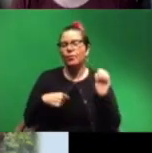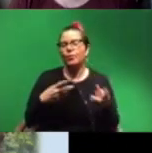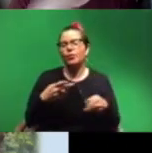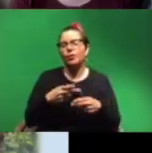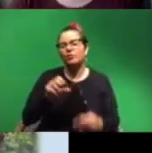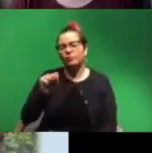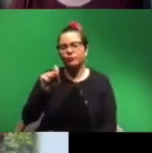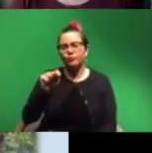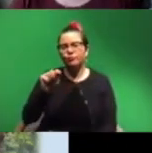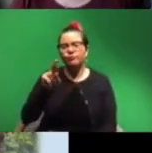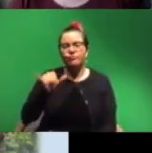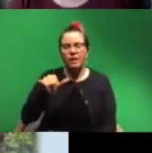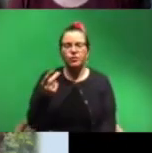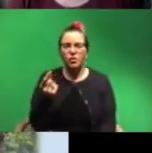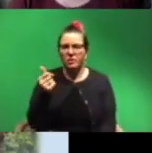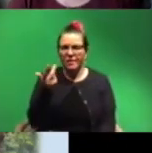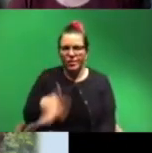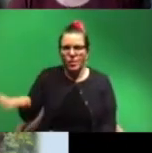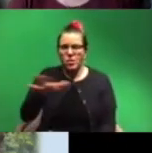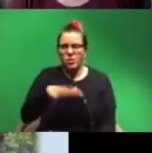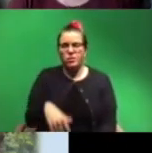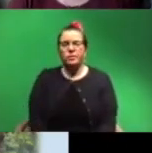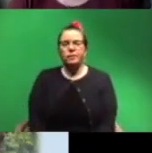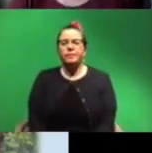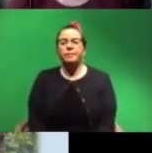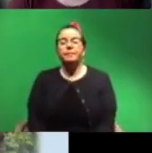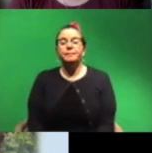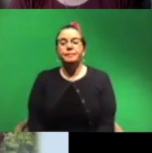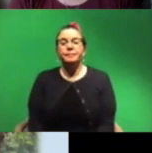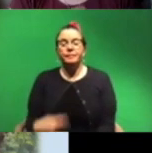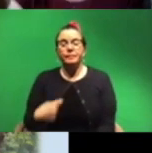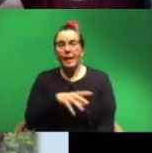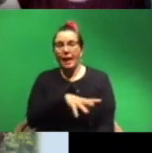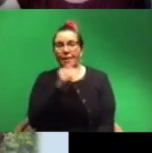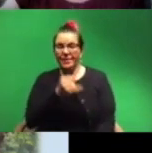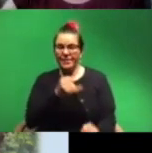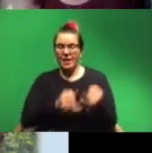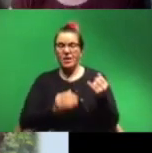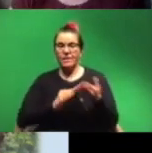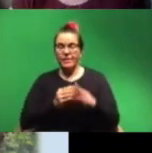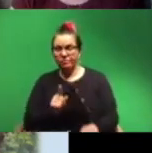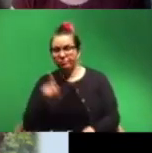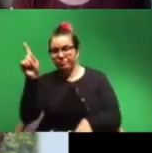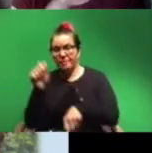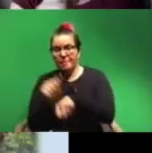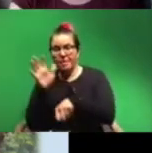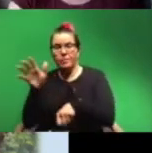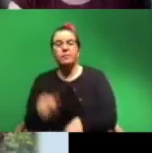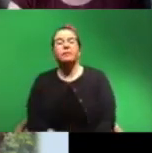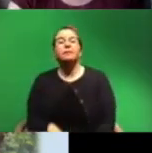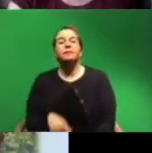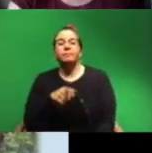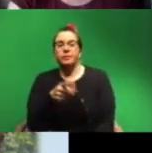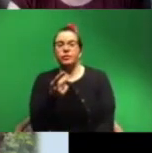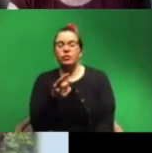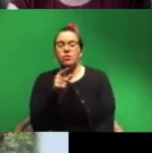dogs everywhere, basically. And when we left our final village to go up into the mountains, this dog up here